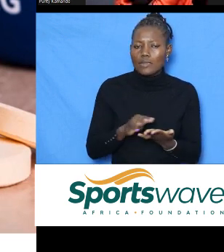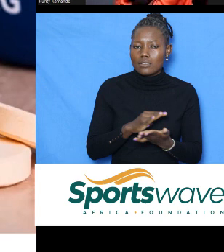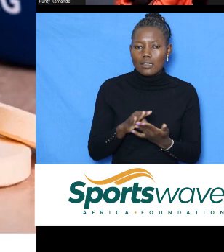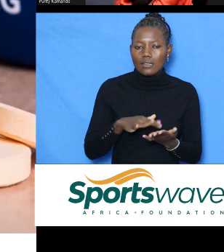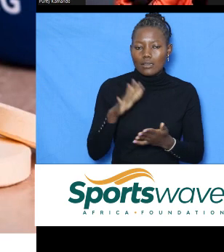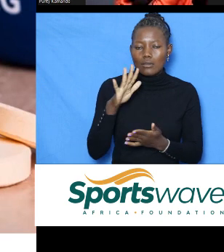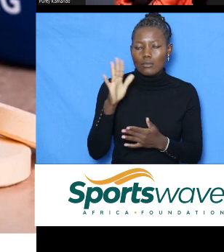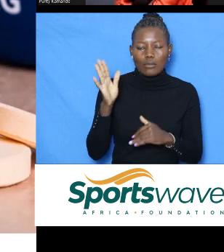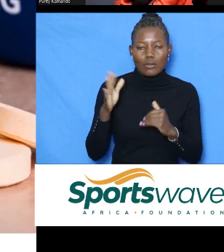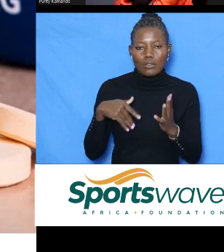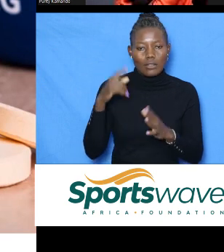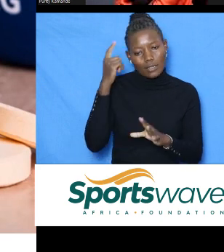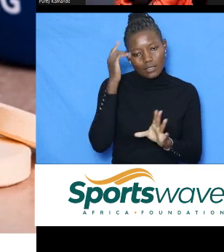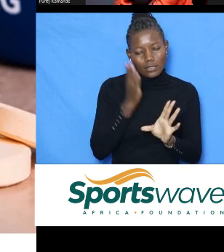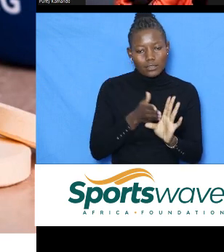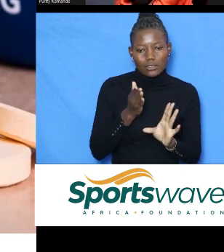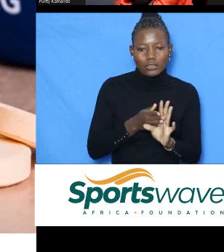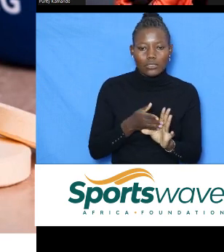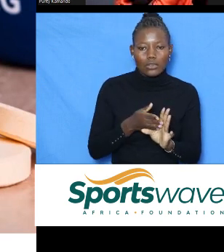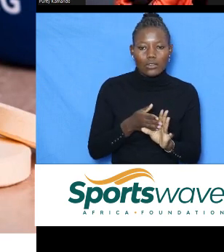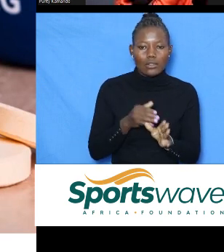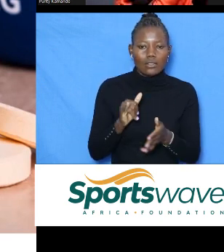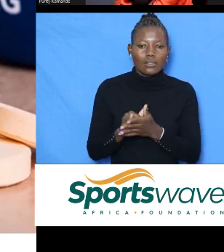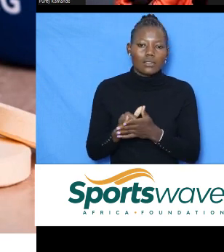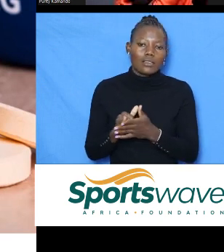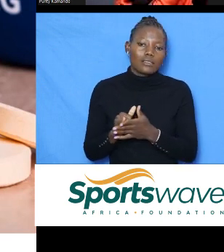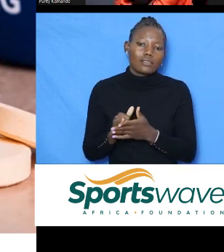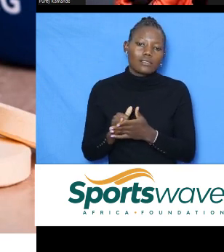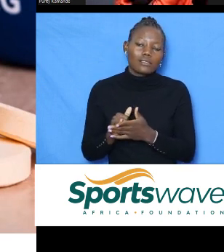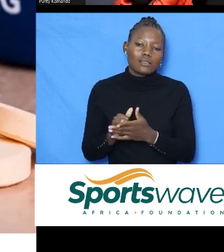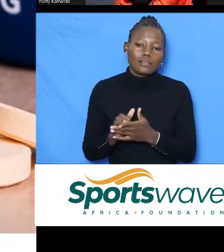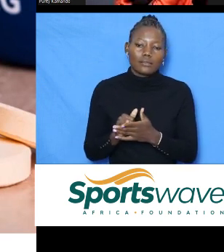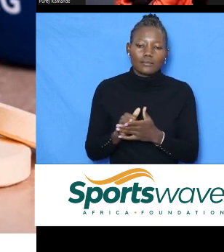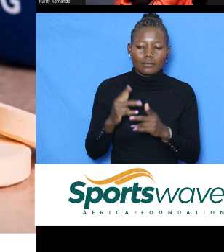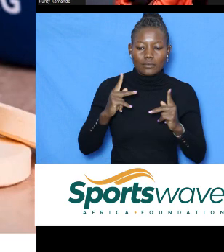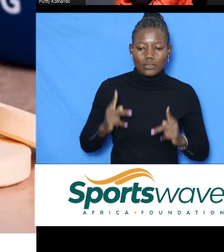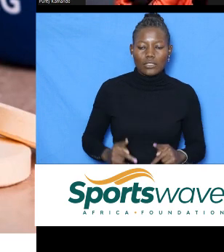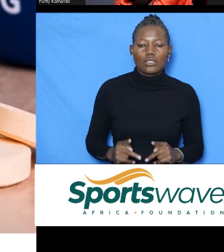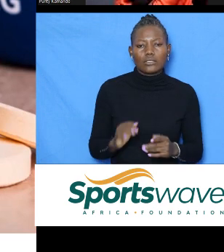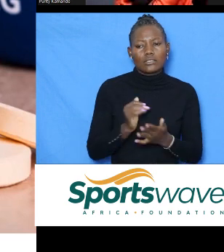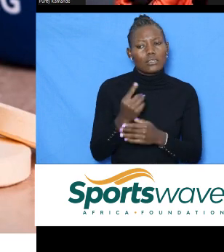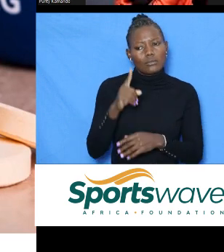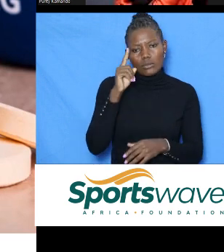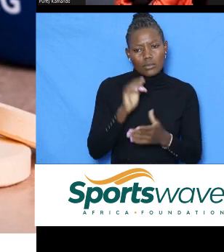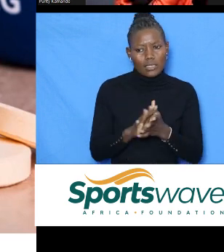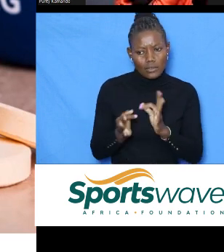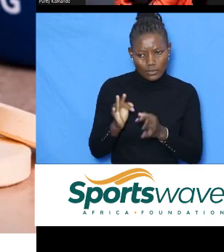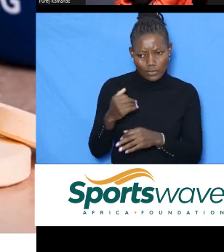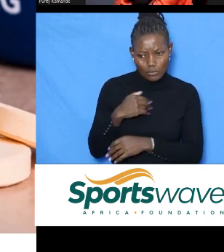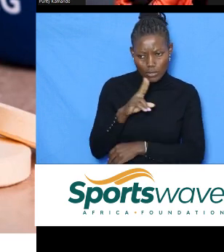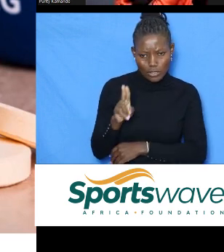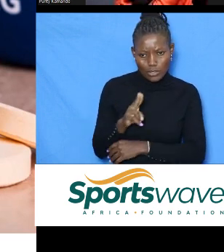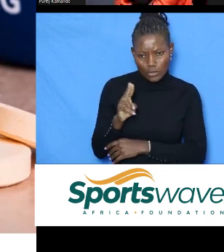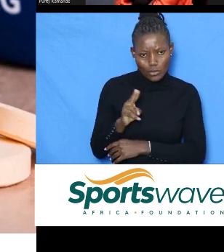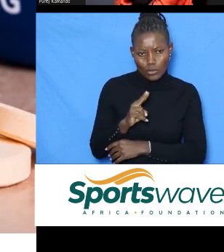a psychological than physiological. It is what if someone believes if I take a certain